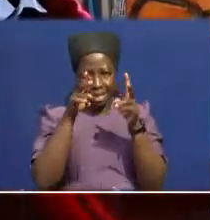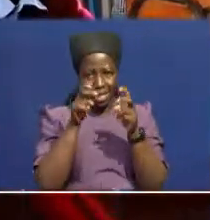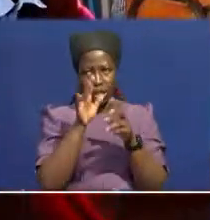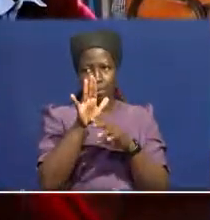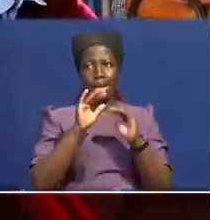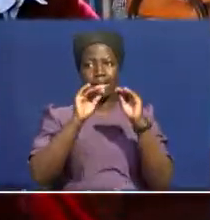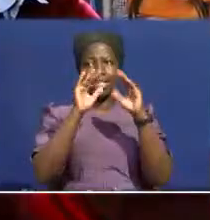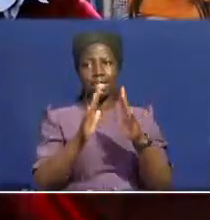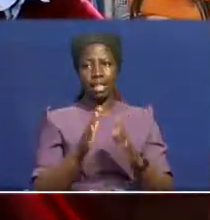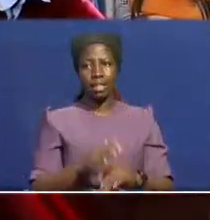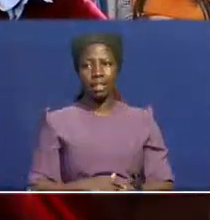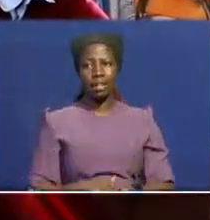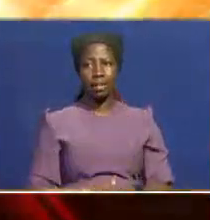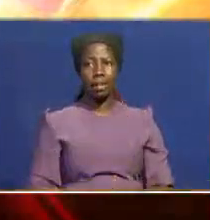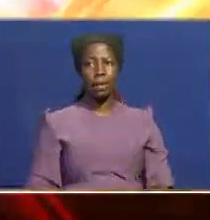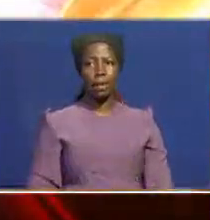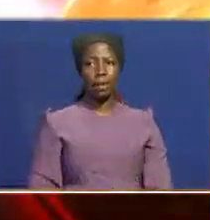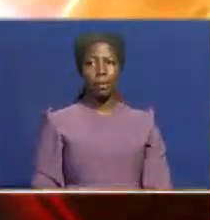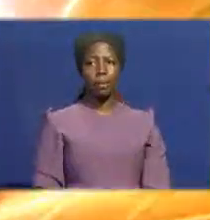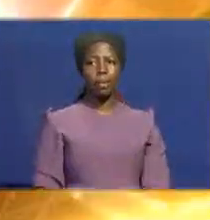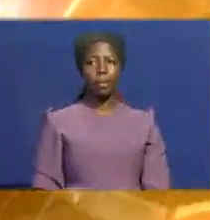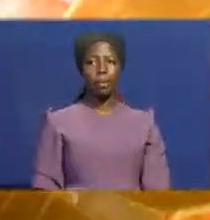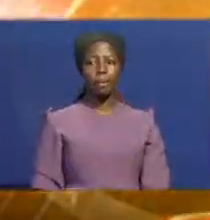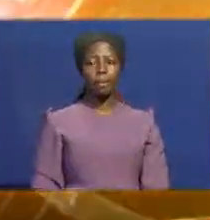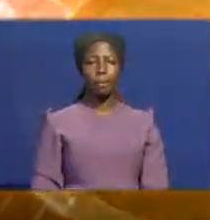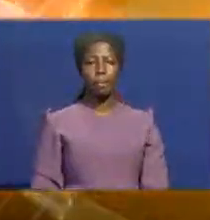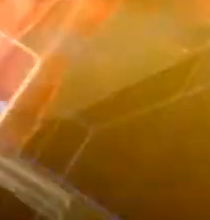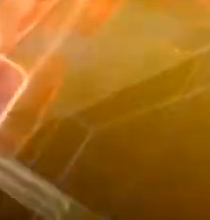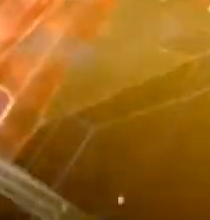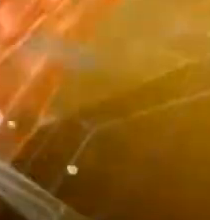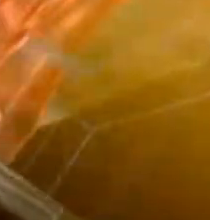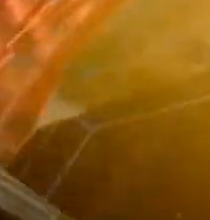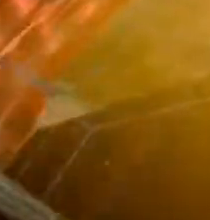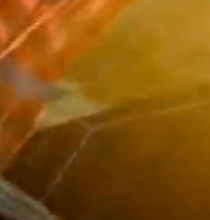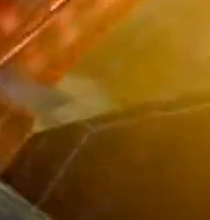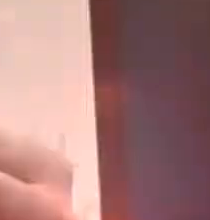Timothy Kipnoso for...